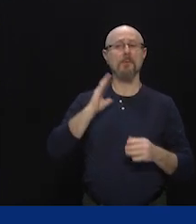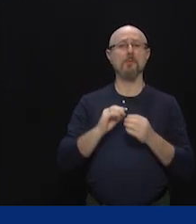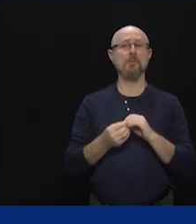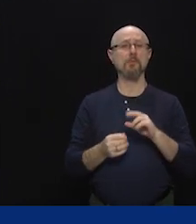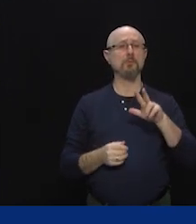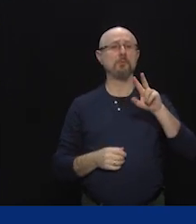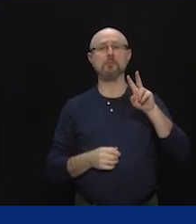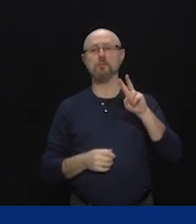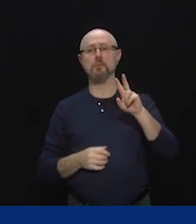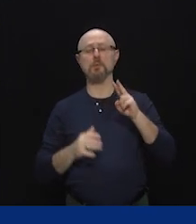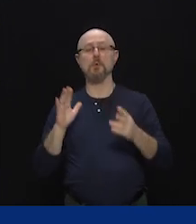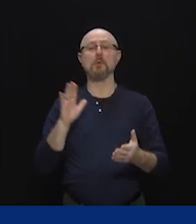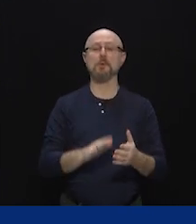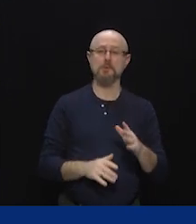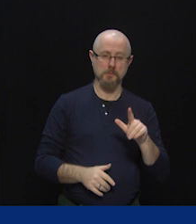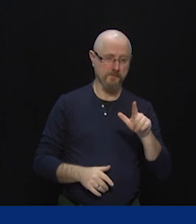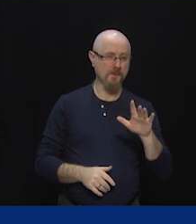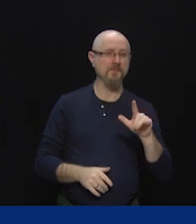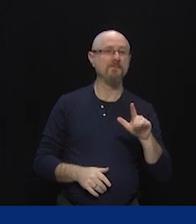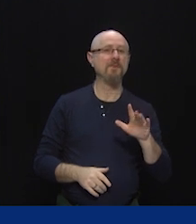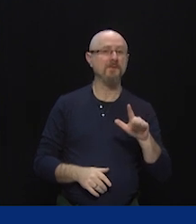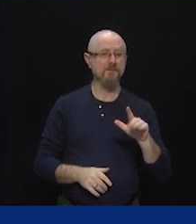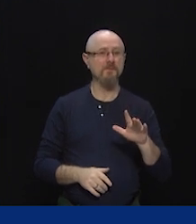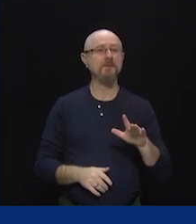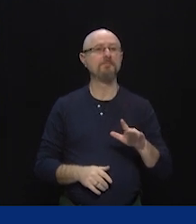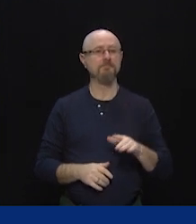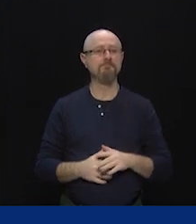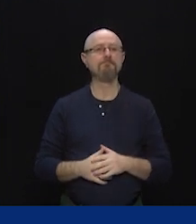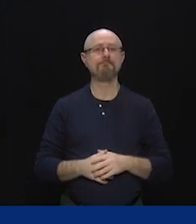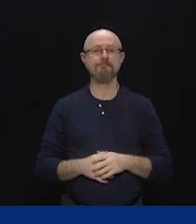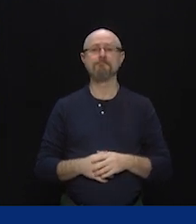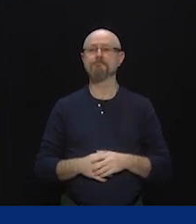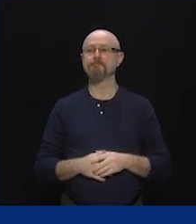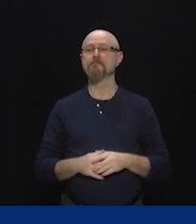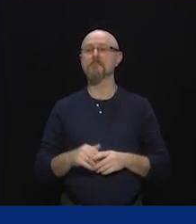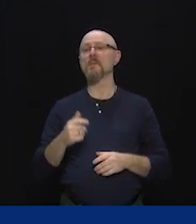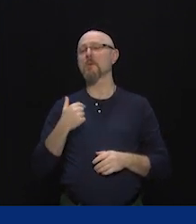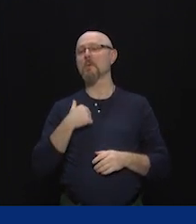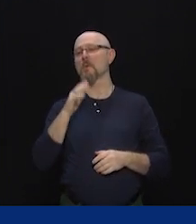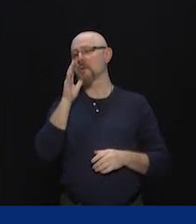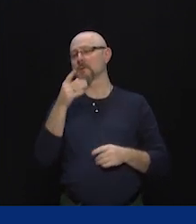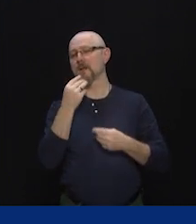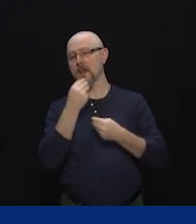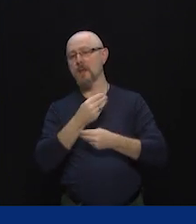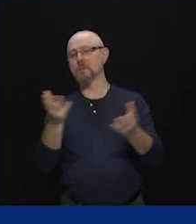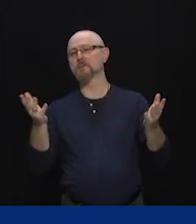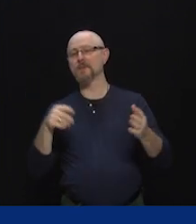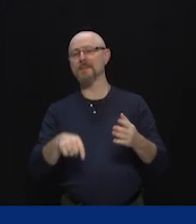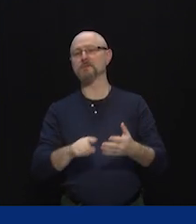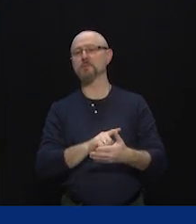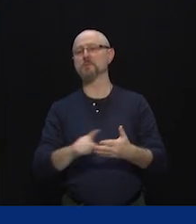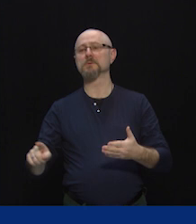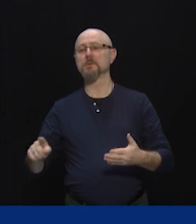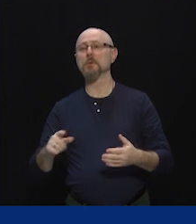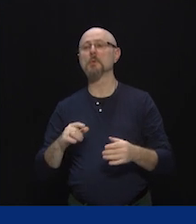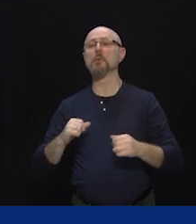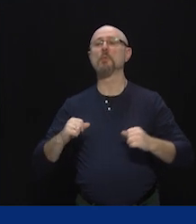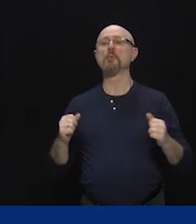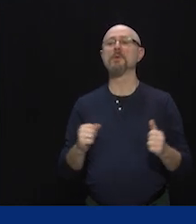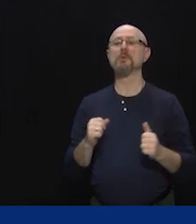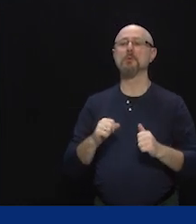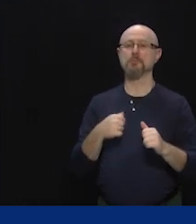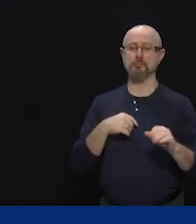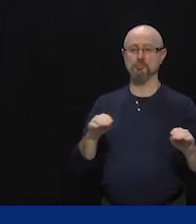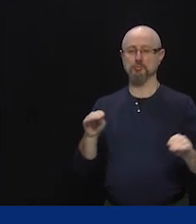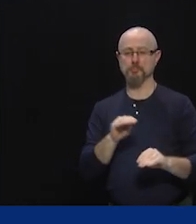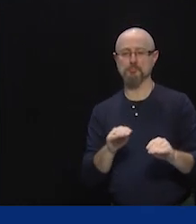working closely with. We are preparing our strategy, which we'll be announcing later this week, for our Winter Surge 2.0. So those of you who want to